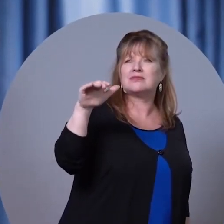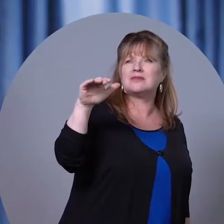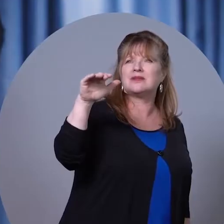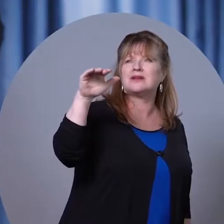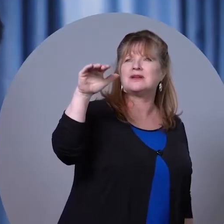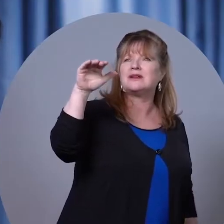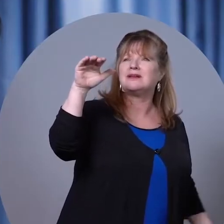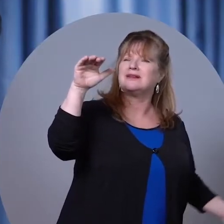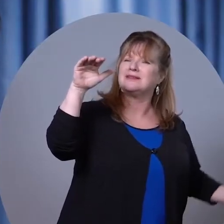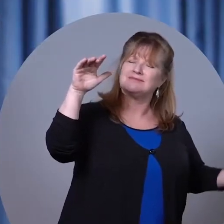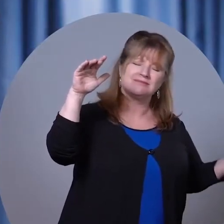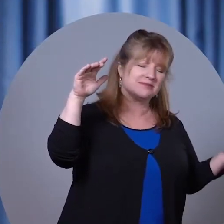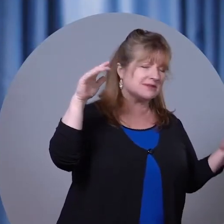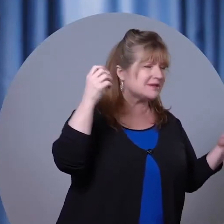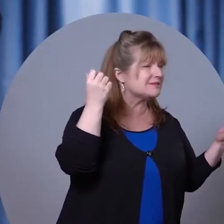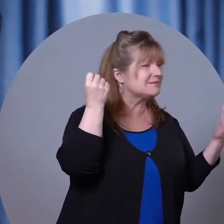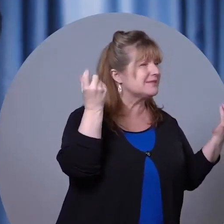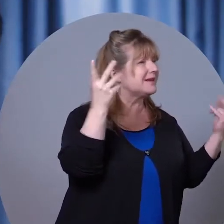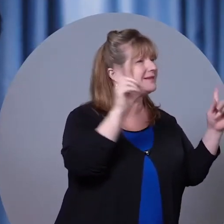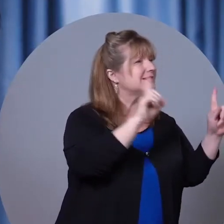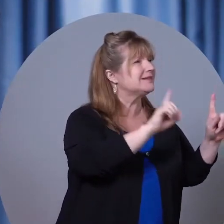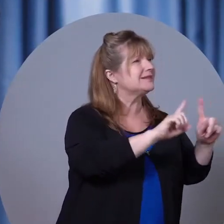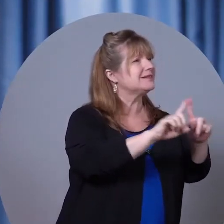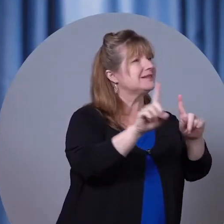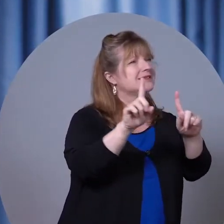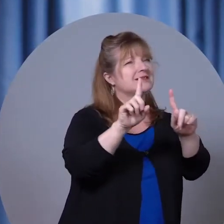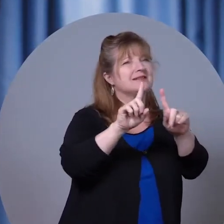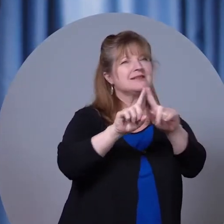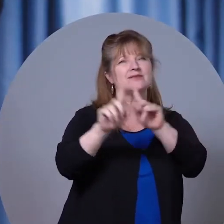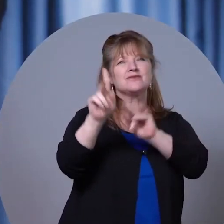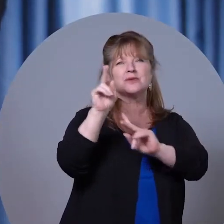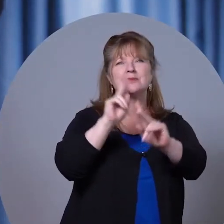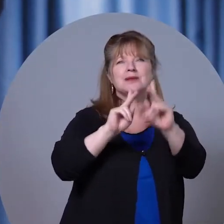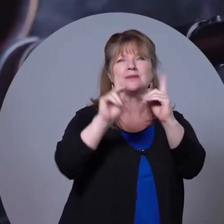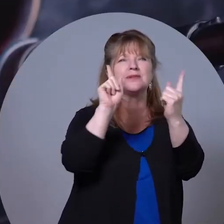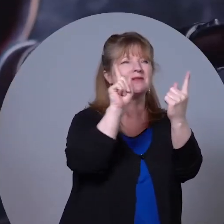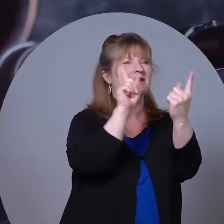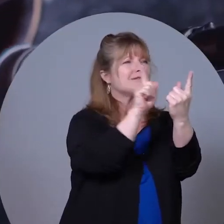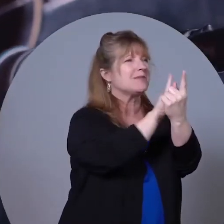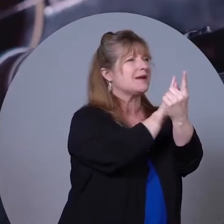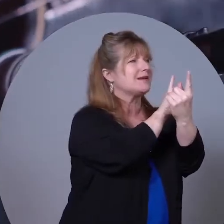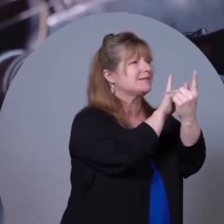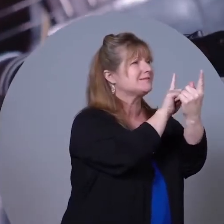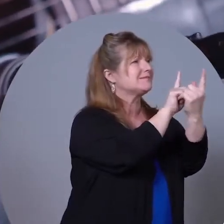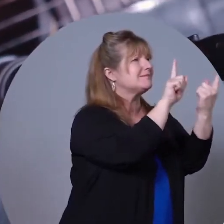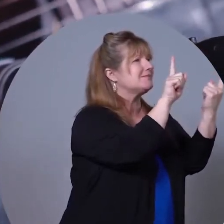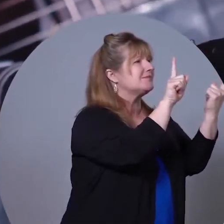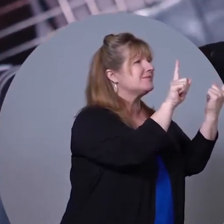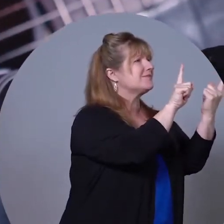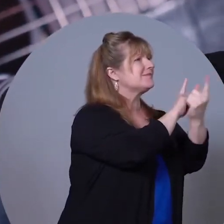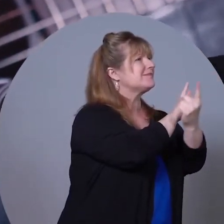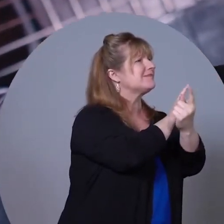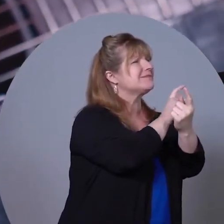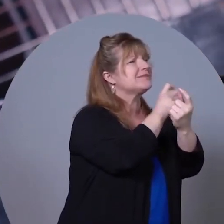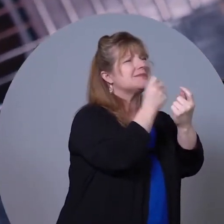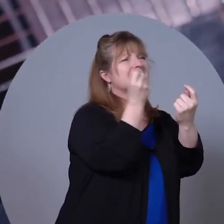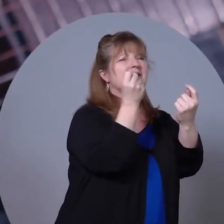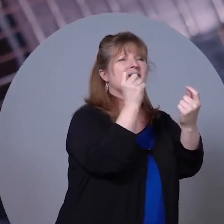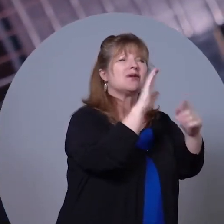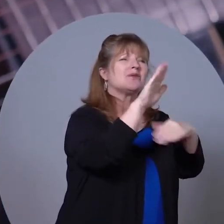probably only one or two 25 years ago, and now I think there are seven, and I'm just really